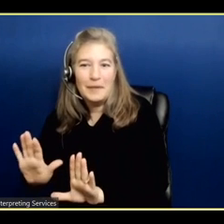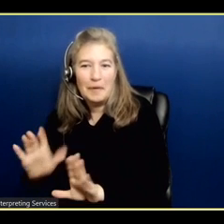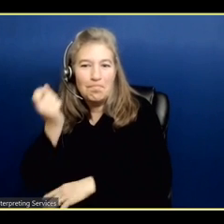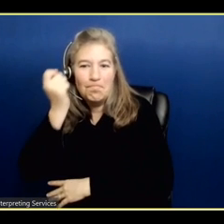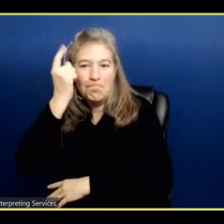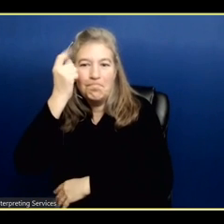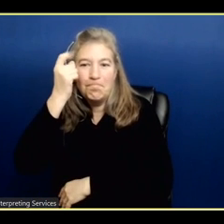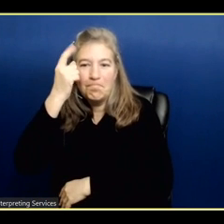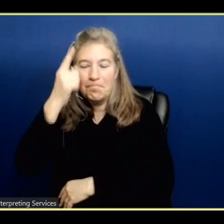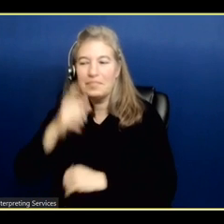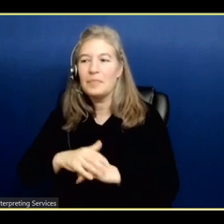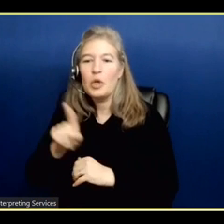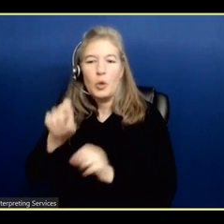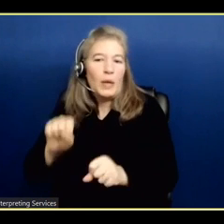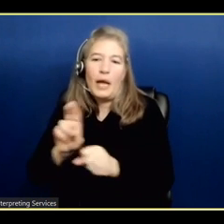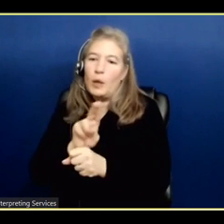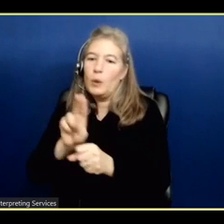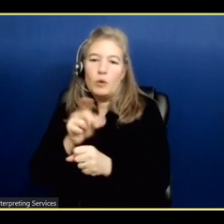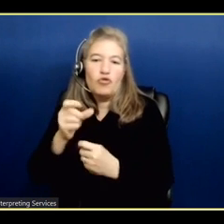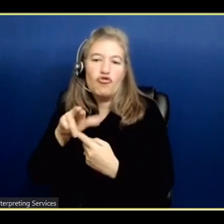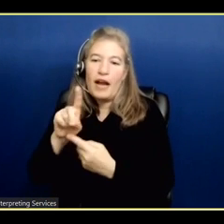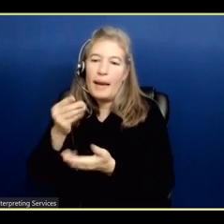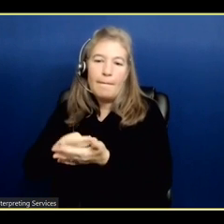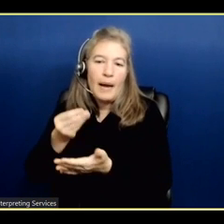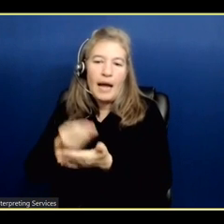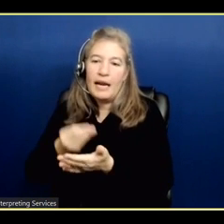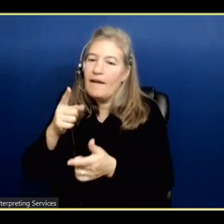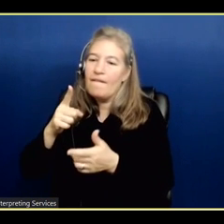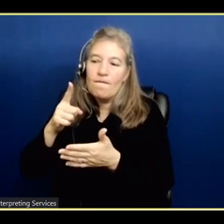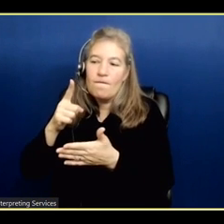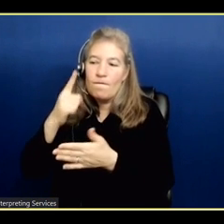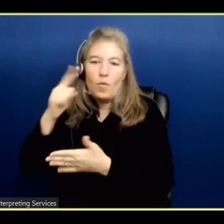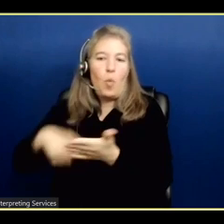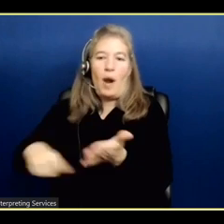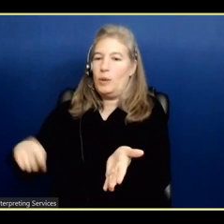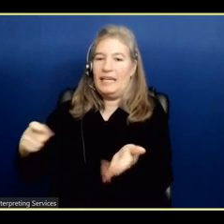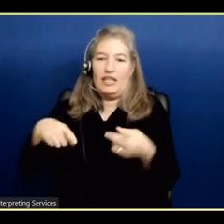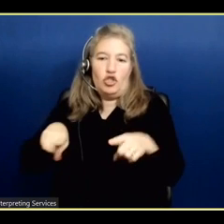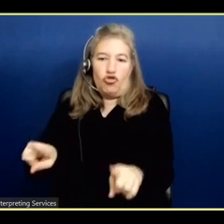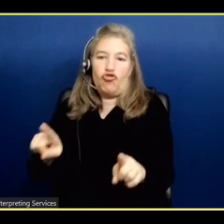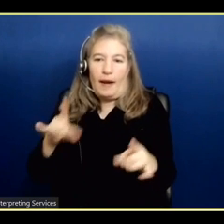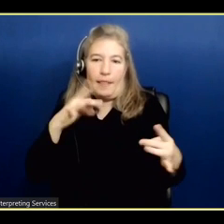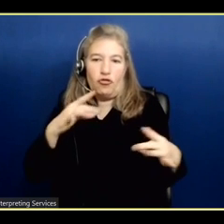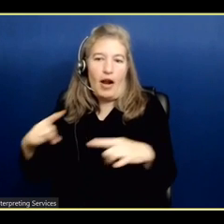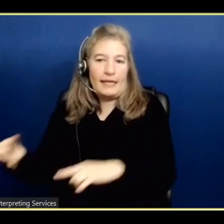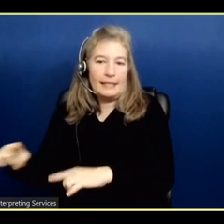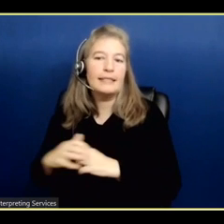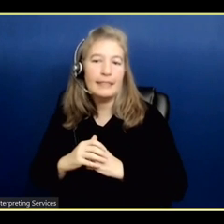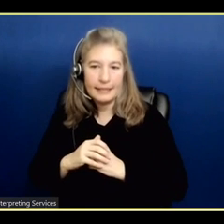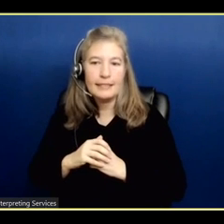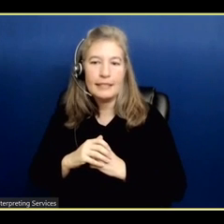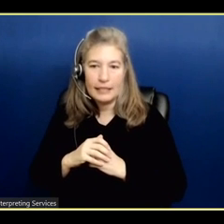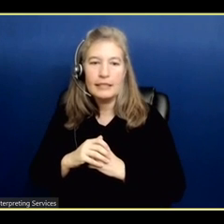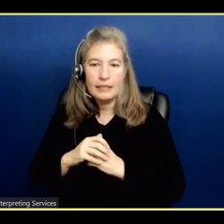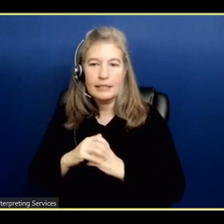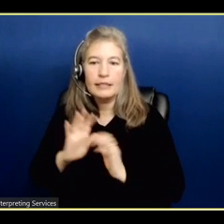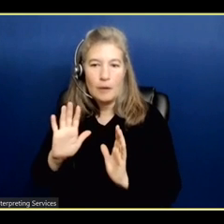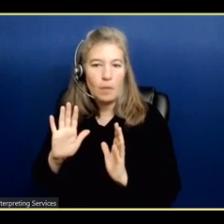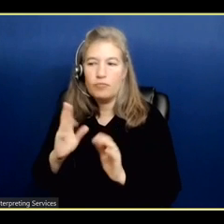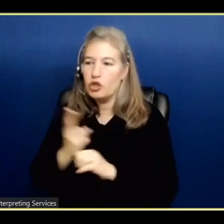use those grant dollars for whatever they need during this crisis, especially, you know, retaining their artists and staff as best they